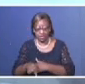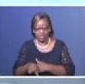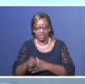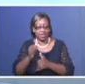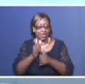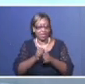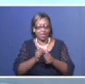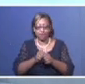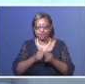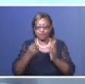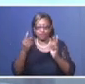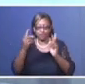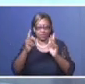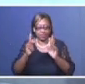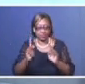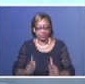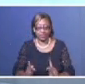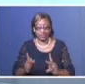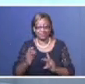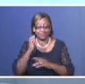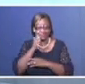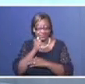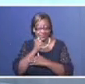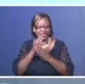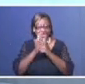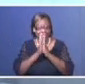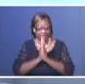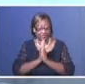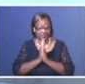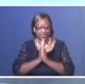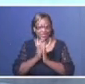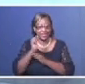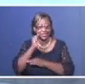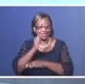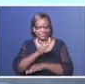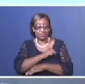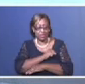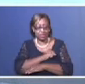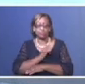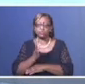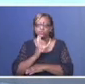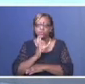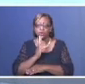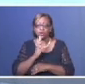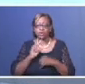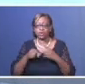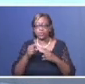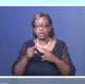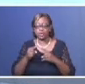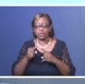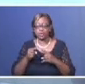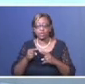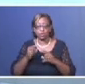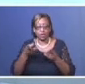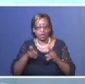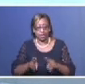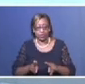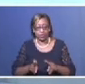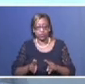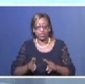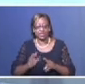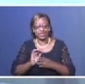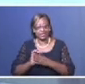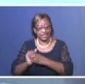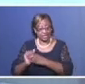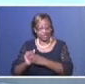of everyday Bahamian consumers. Well, our Antoine Smith spoke with the exec of a leading grocery chain, and the